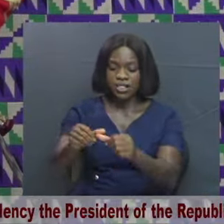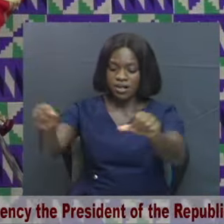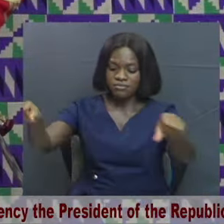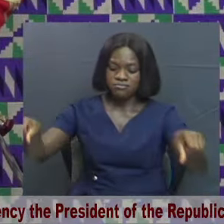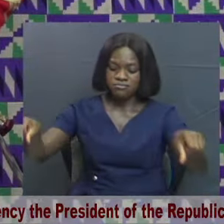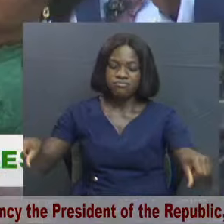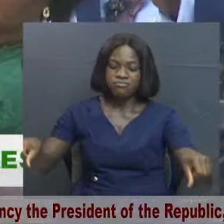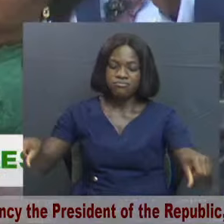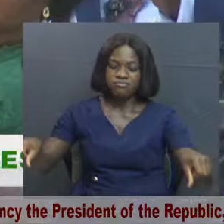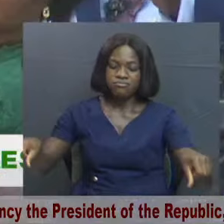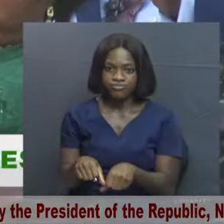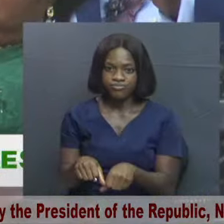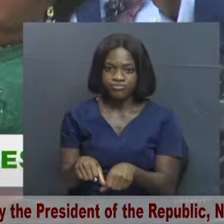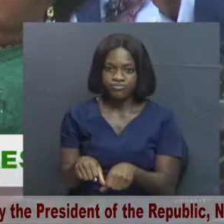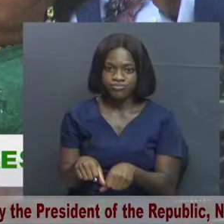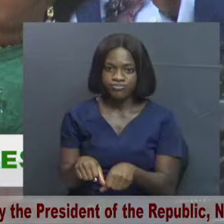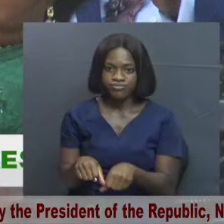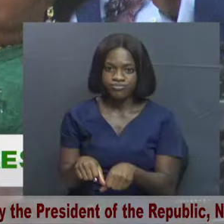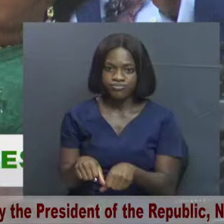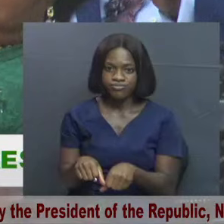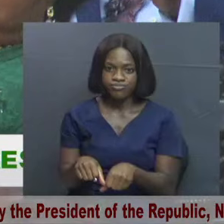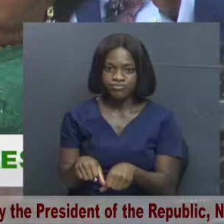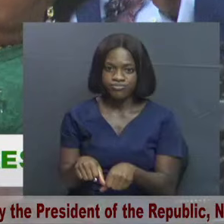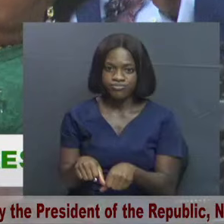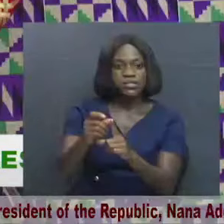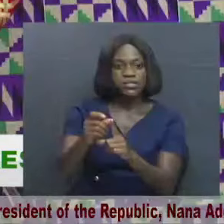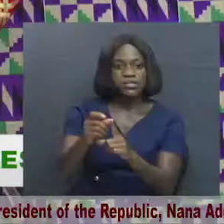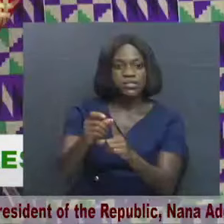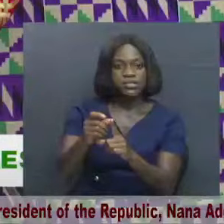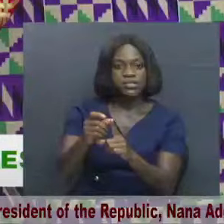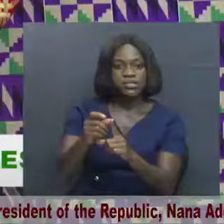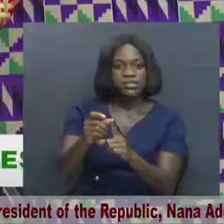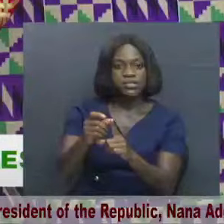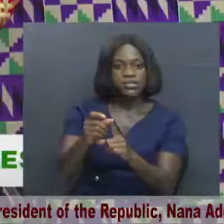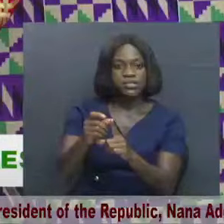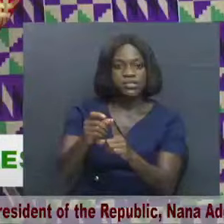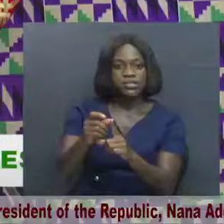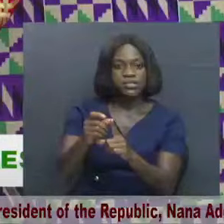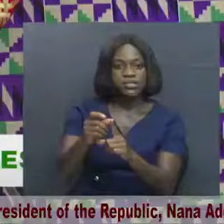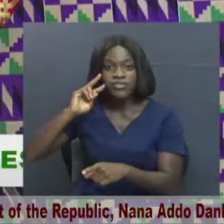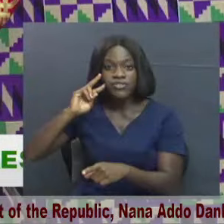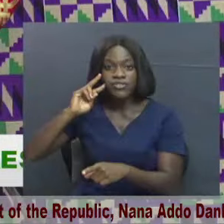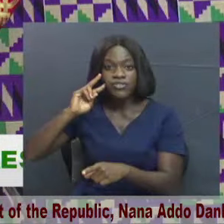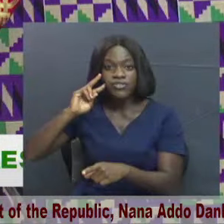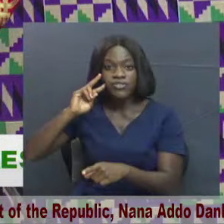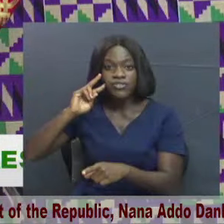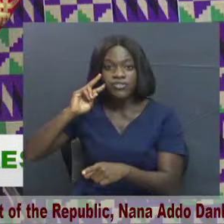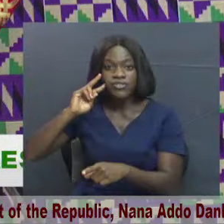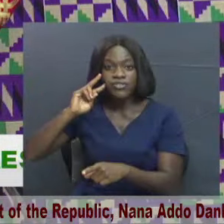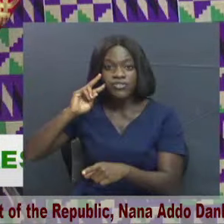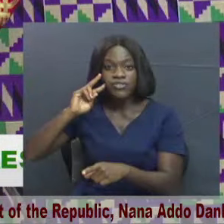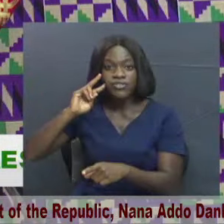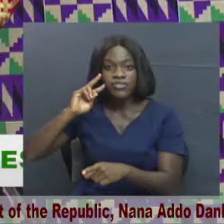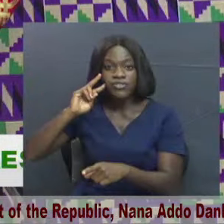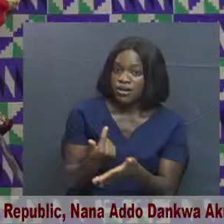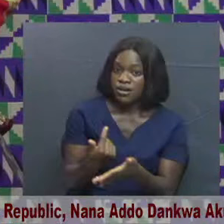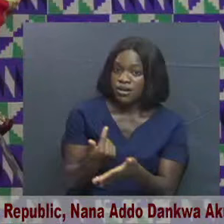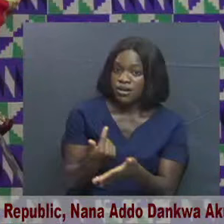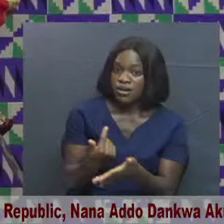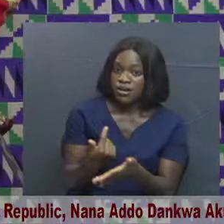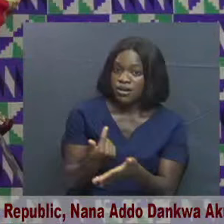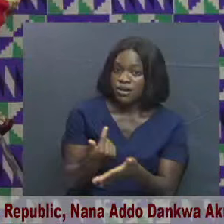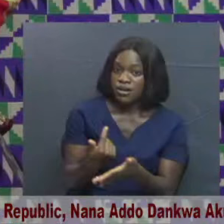land available for cultivation of rice and vegetables the Ghana irrigation